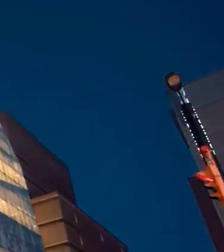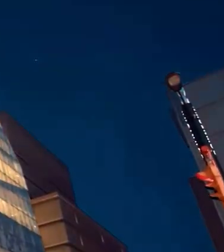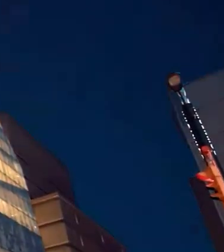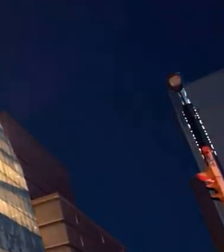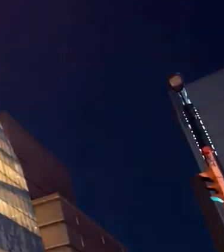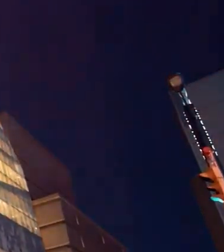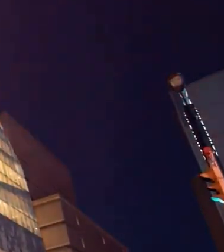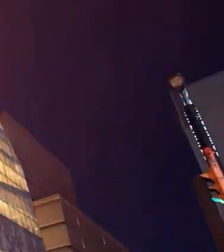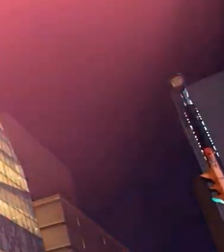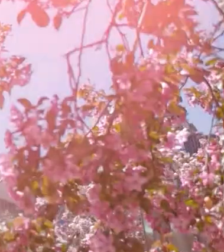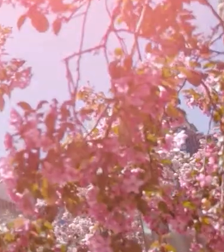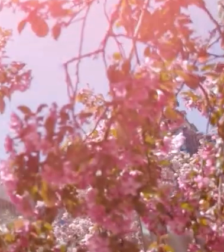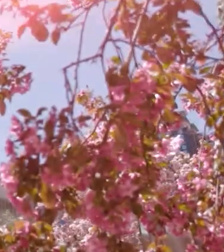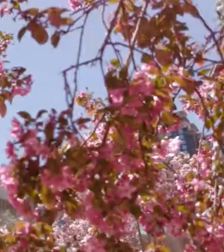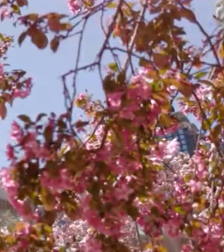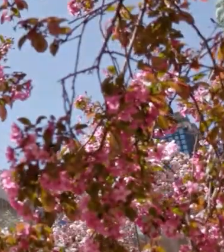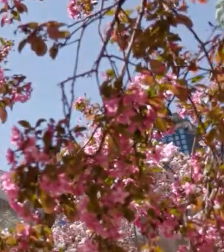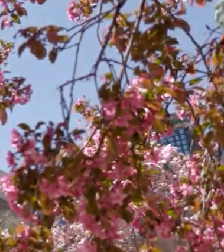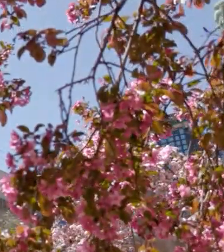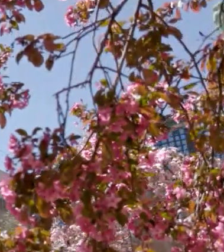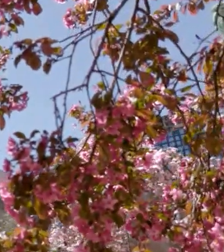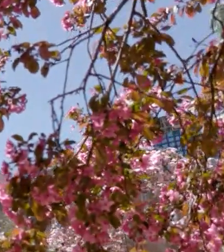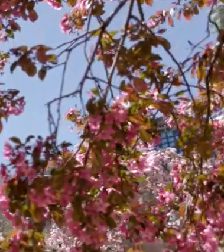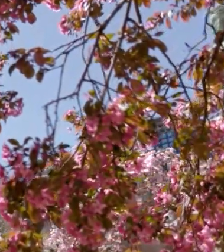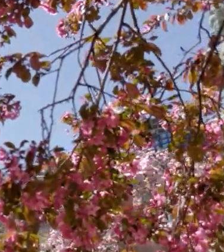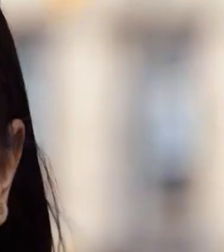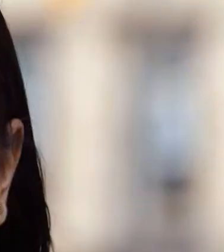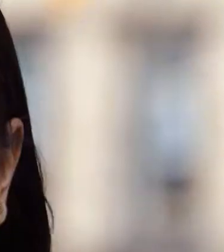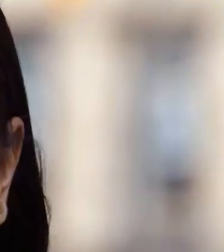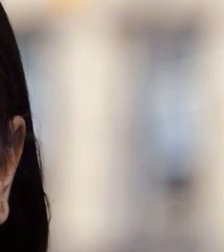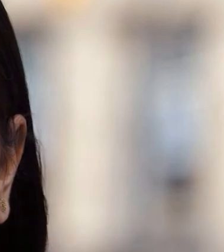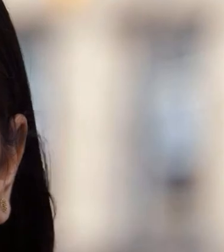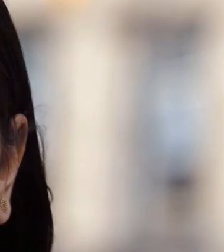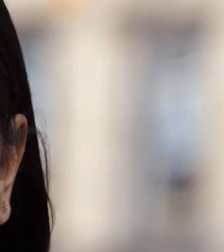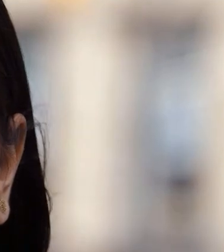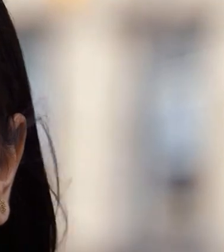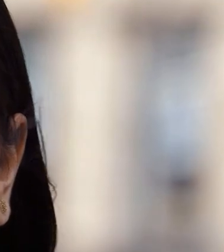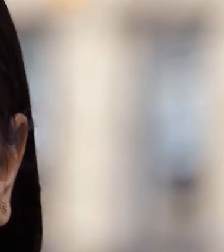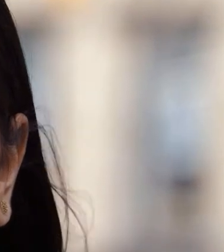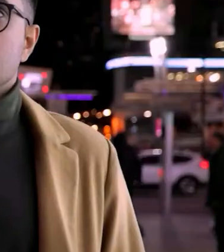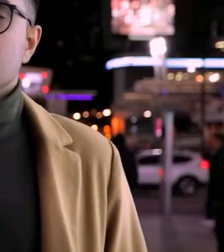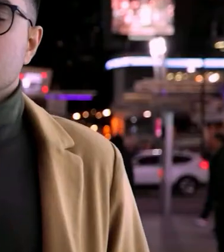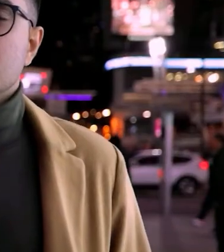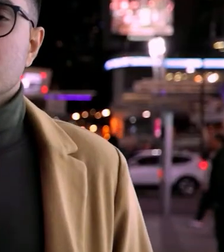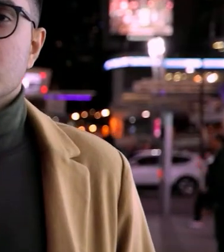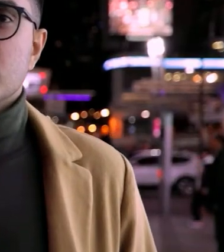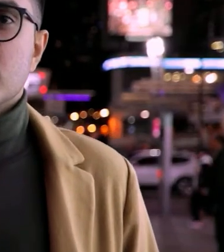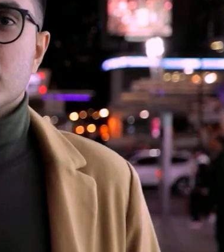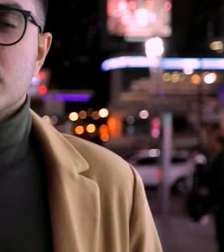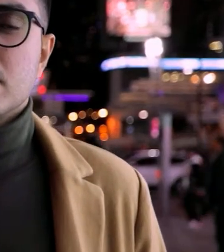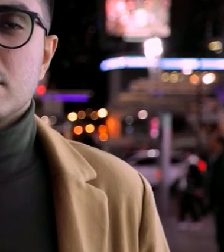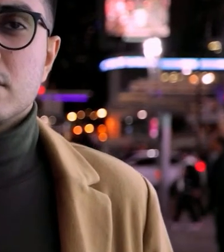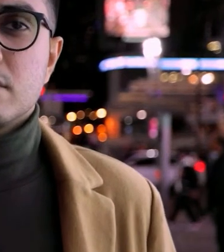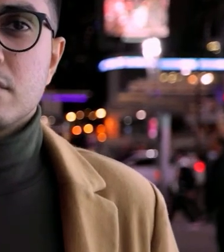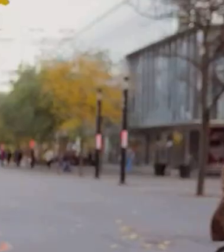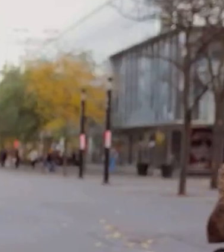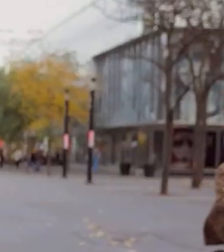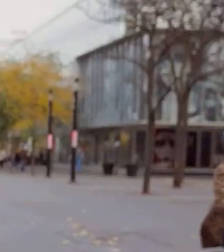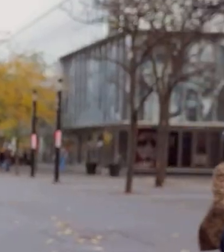continues. Tomorrow, you'll remember this moment, not for who you were, but for who you have